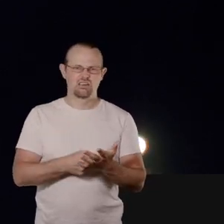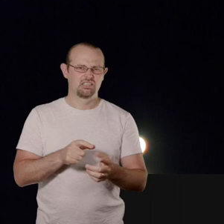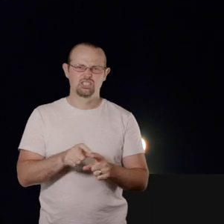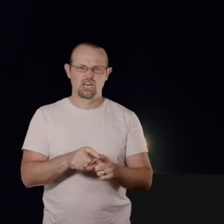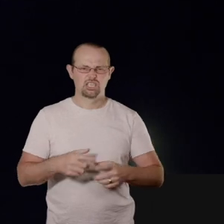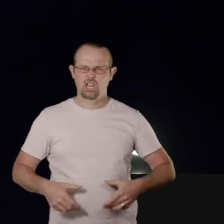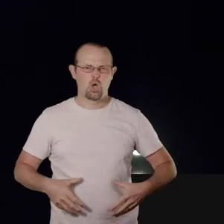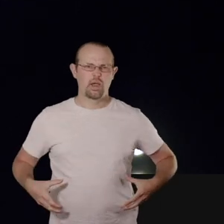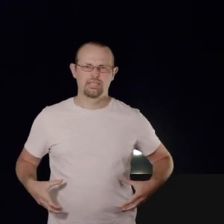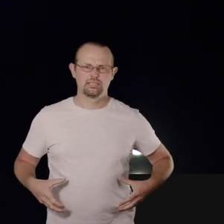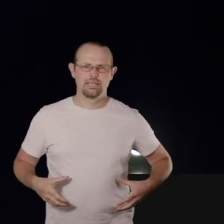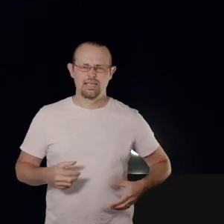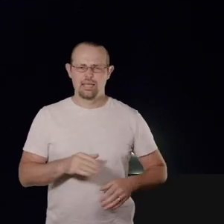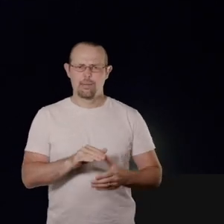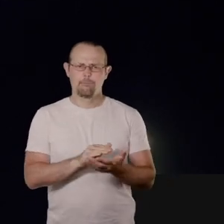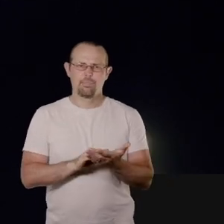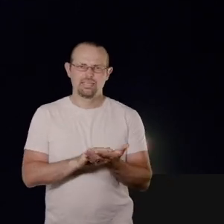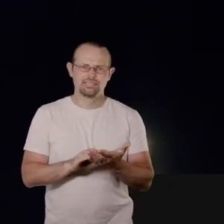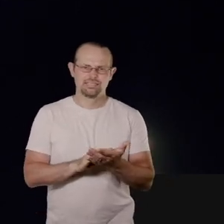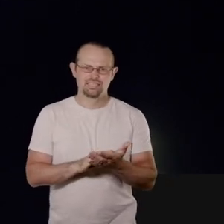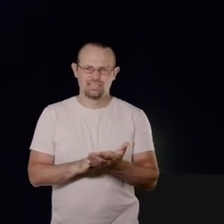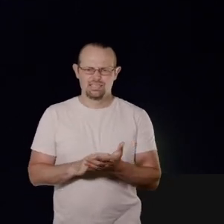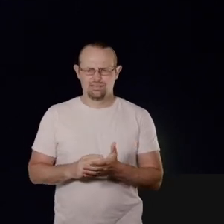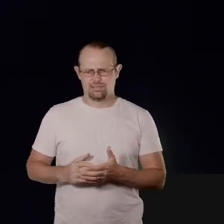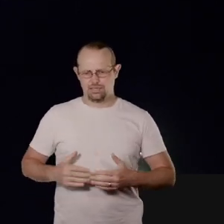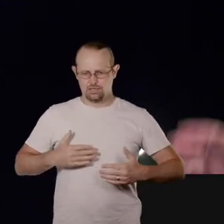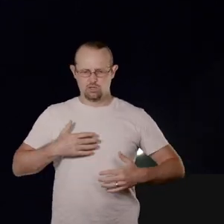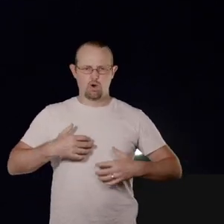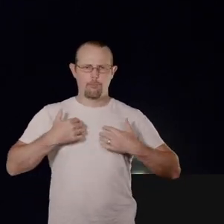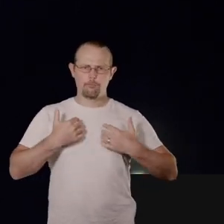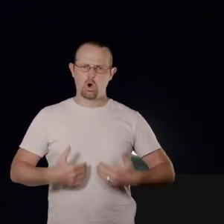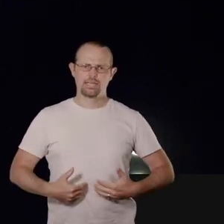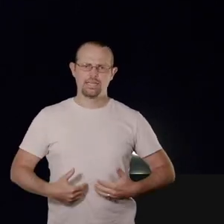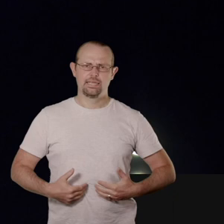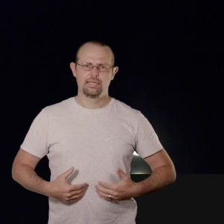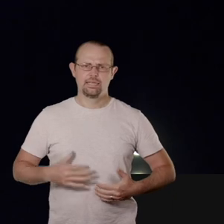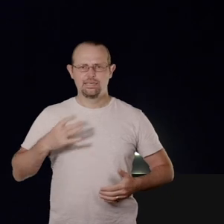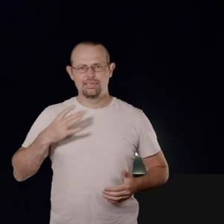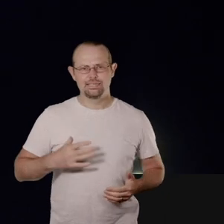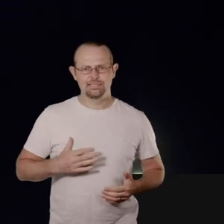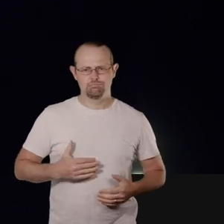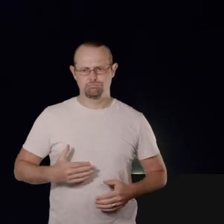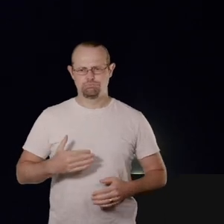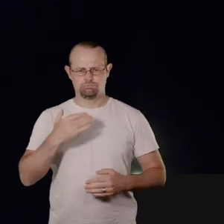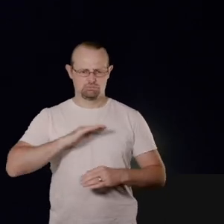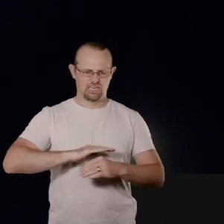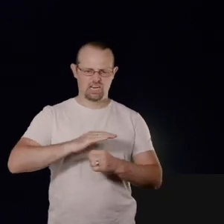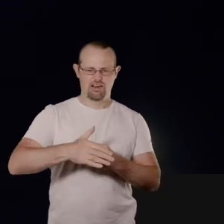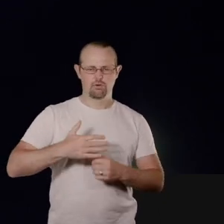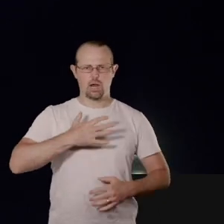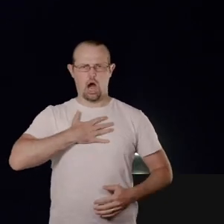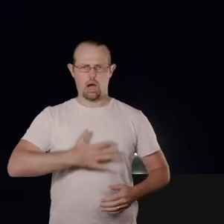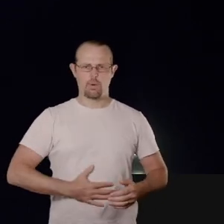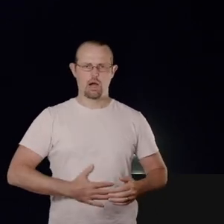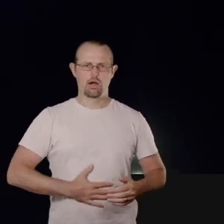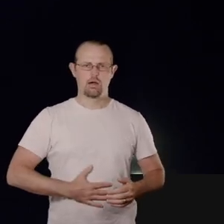of their body, needed to be covered in armor and held in on every side. There might be an area of your life that you think